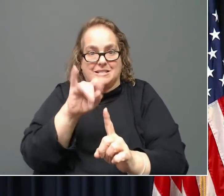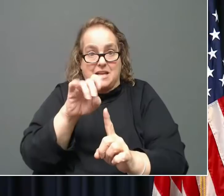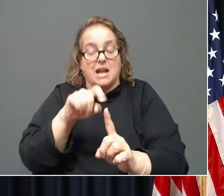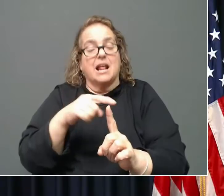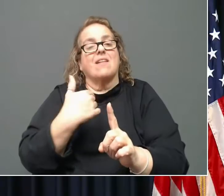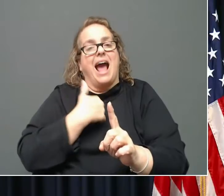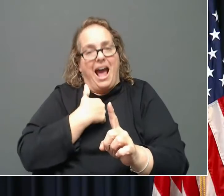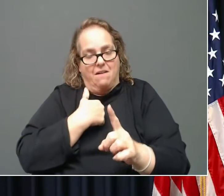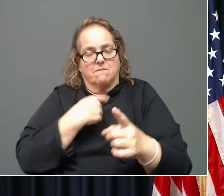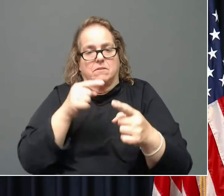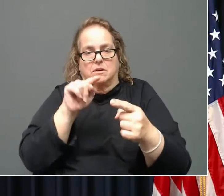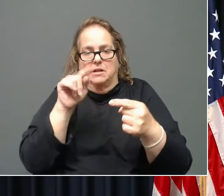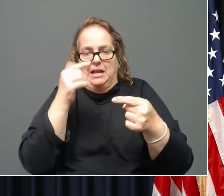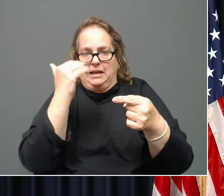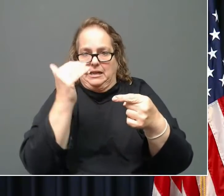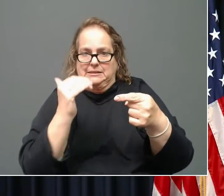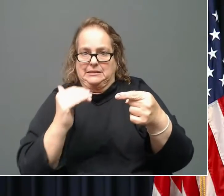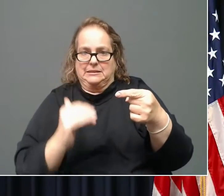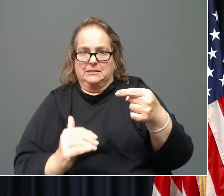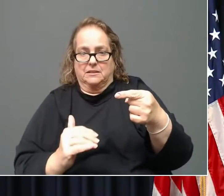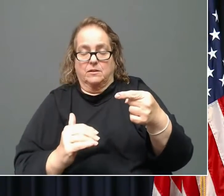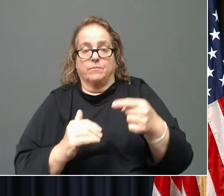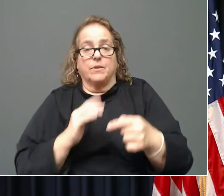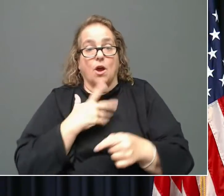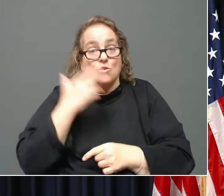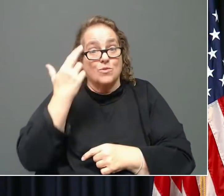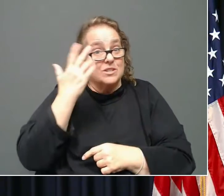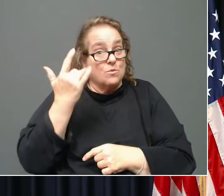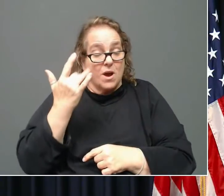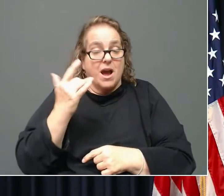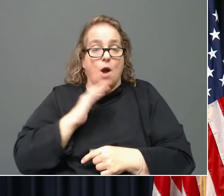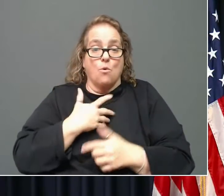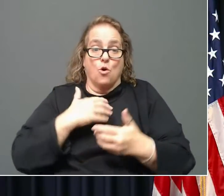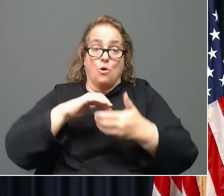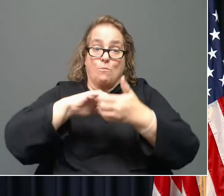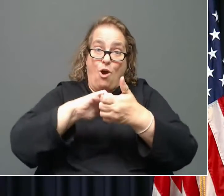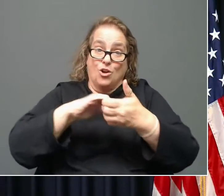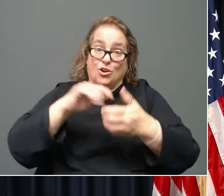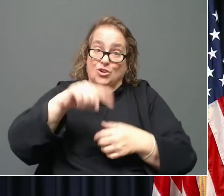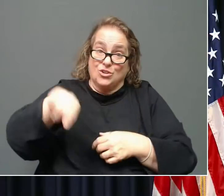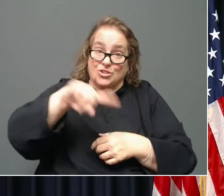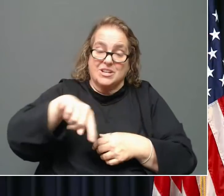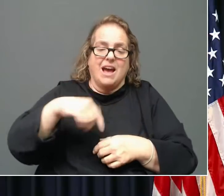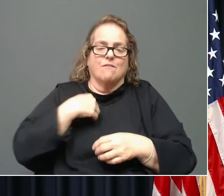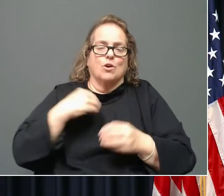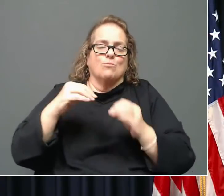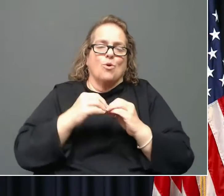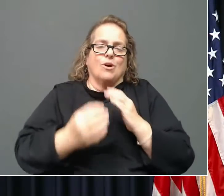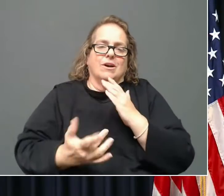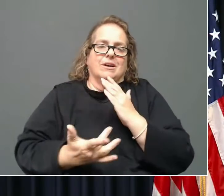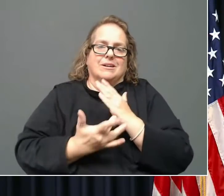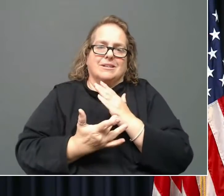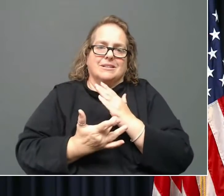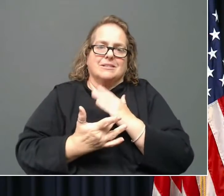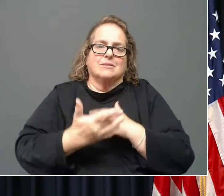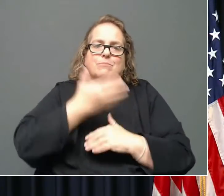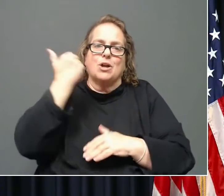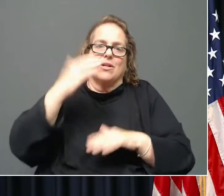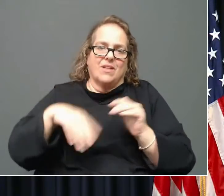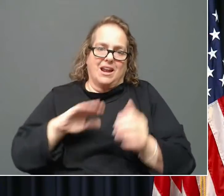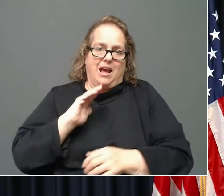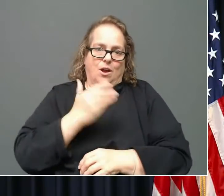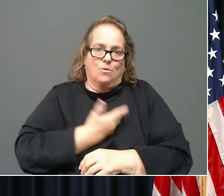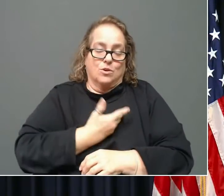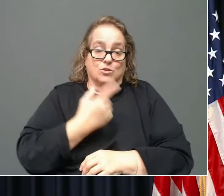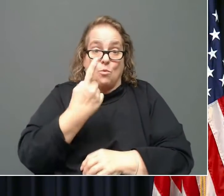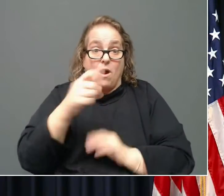have been that our partners have much more sophisticated IT systems than we do. The state setting up a single site and then having 4 million